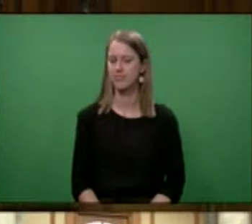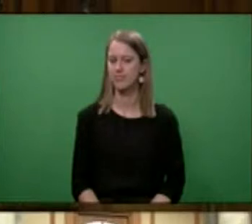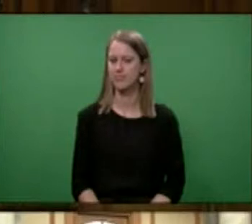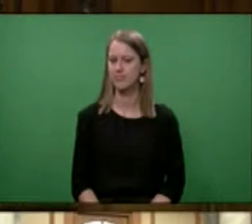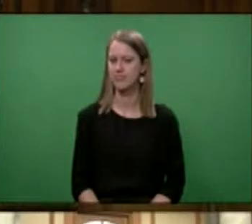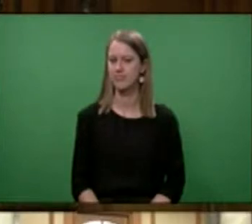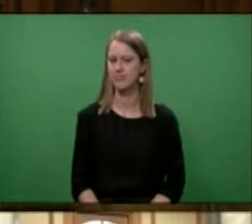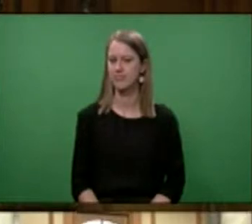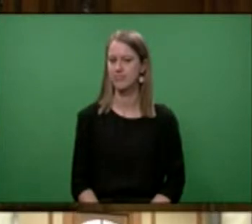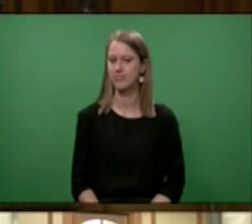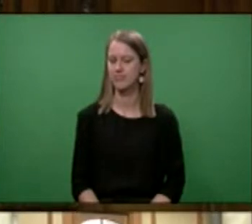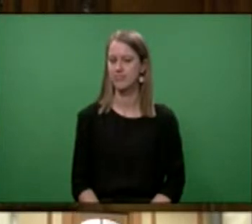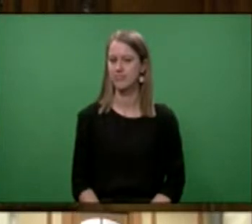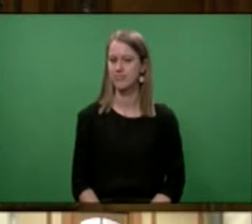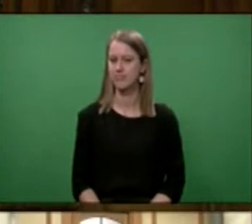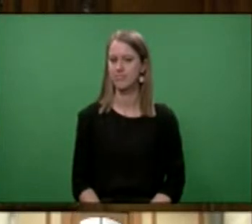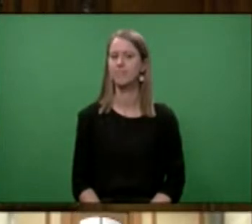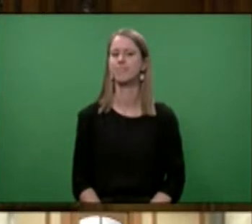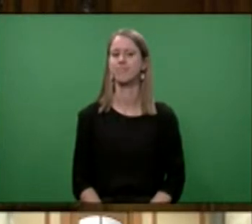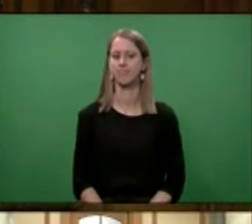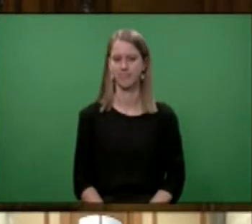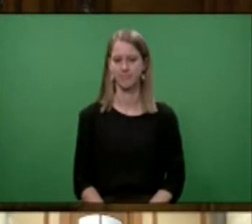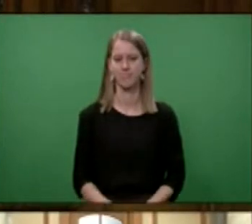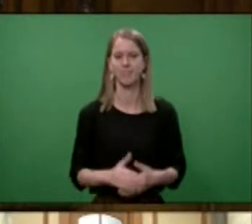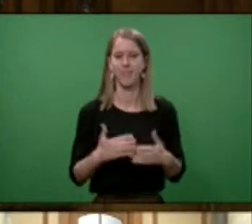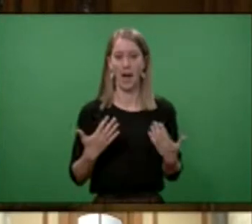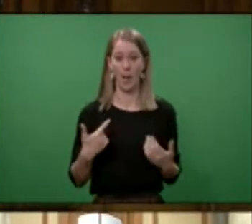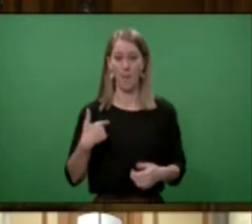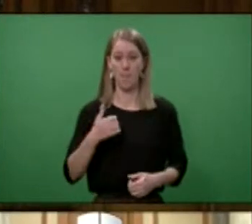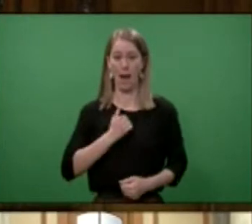No, I'm unmuting my own mic